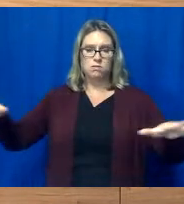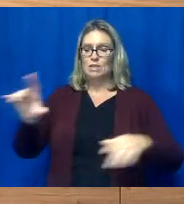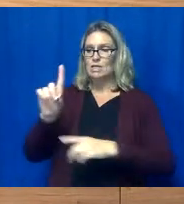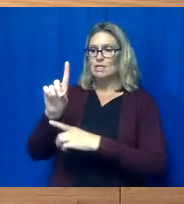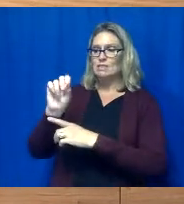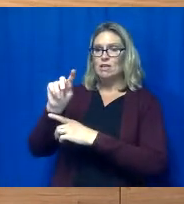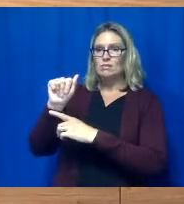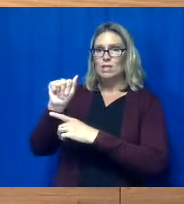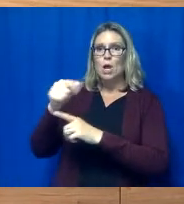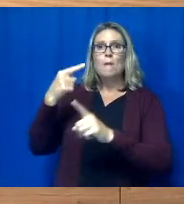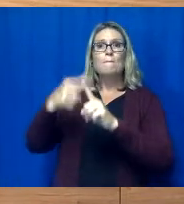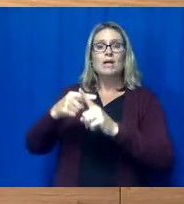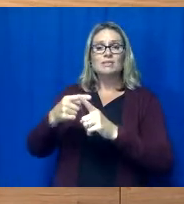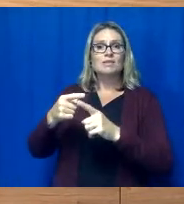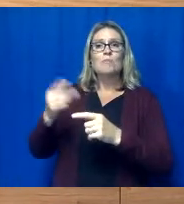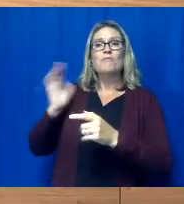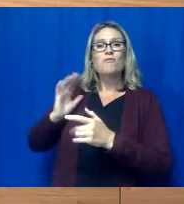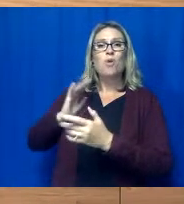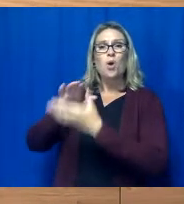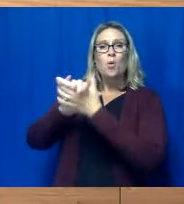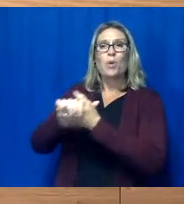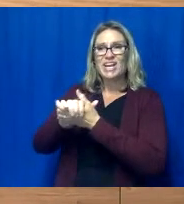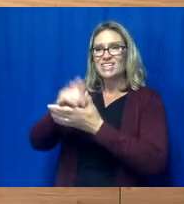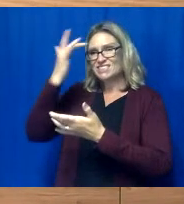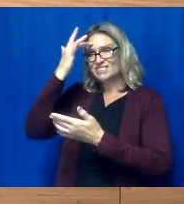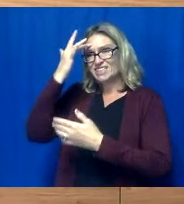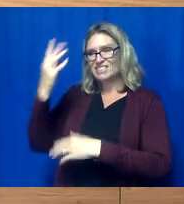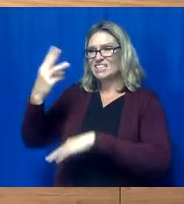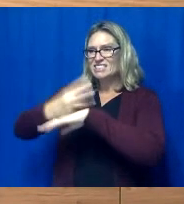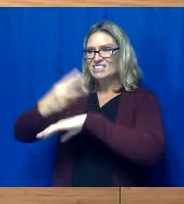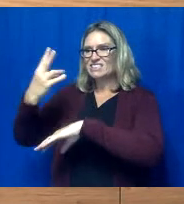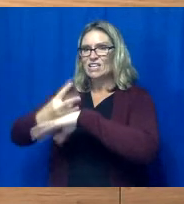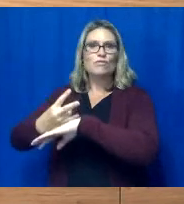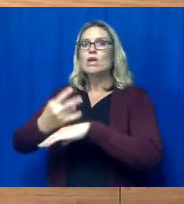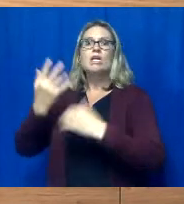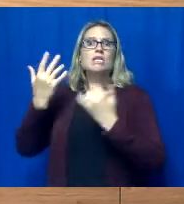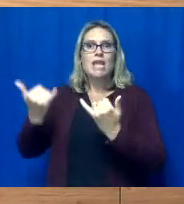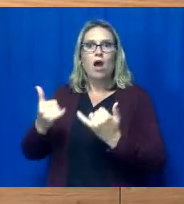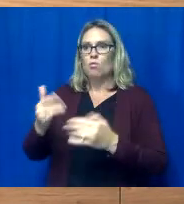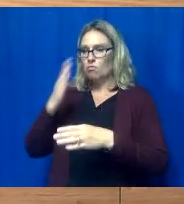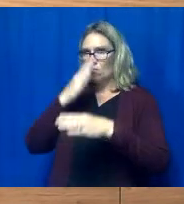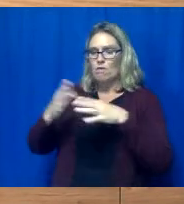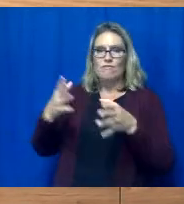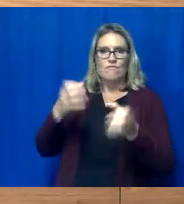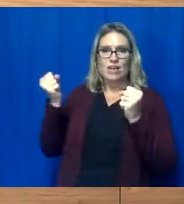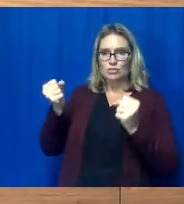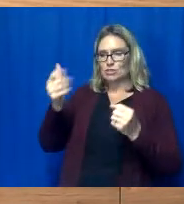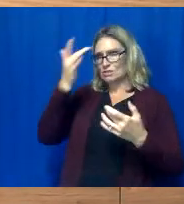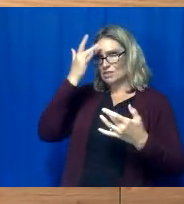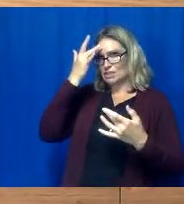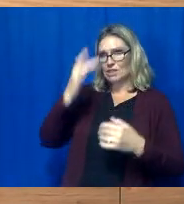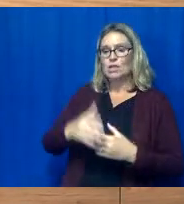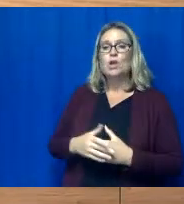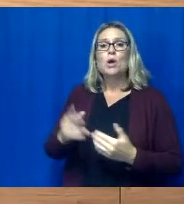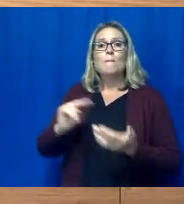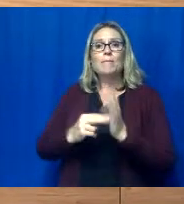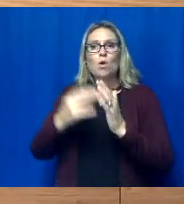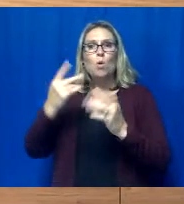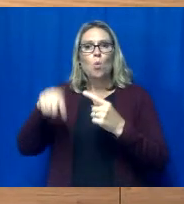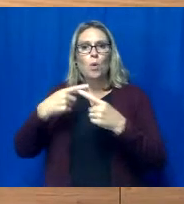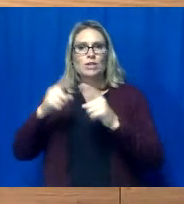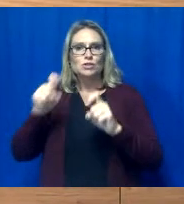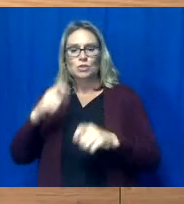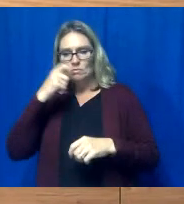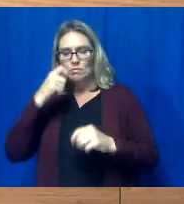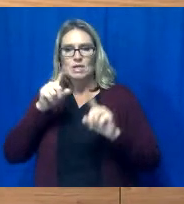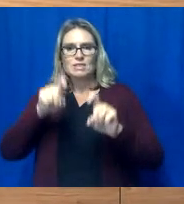that changes the calculus on the usefulness of asymptomatic testing, and at what point does it become useful?